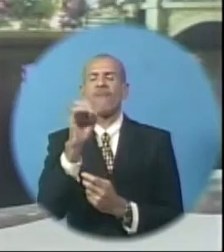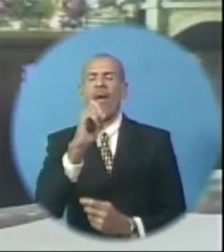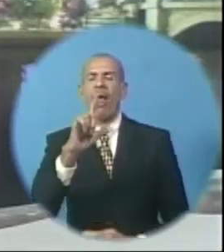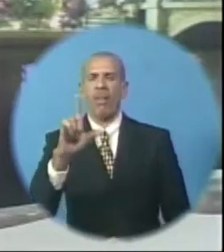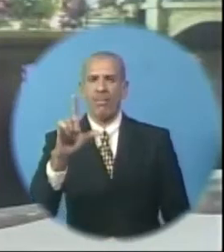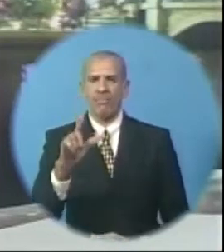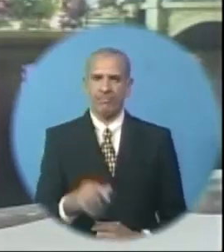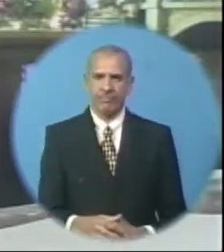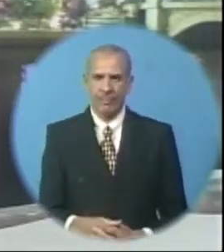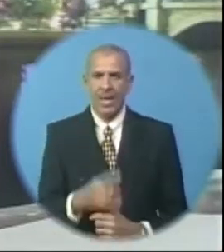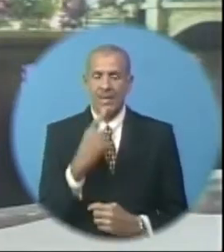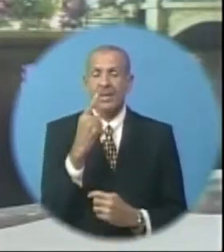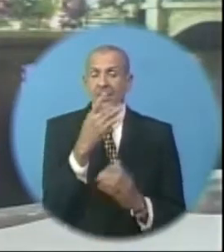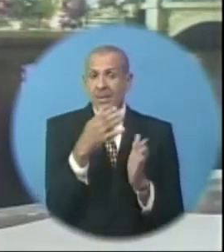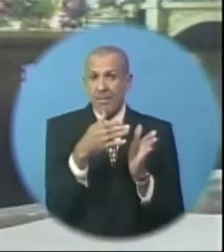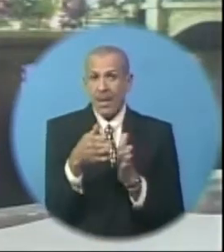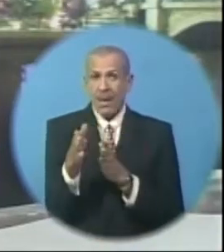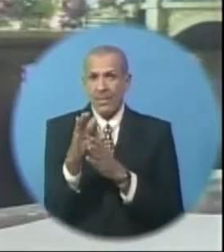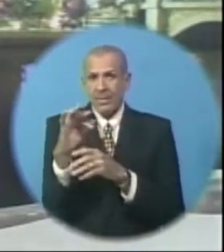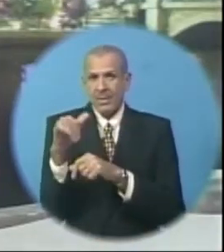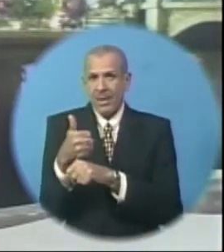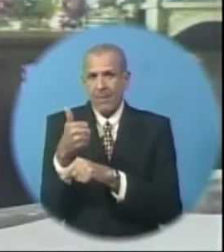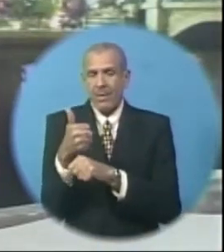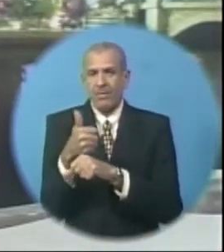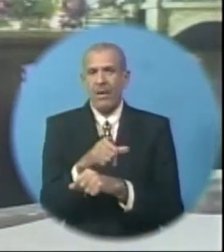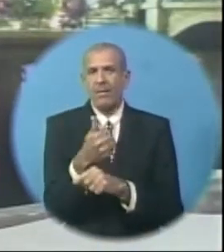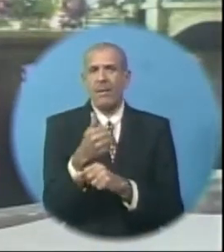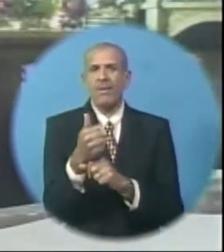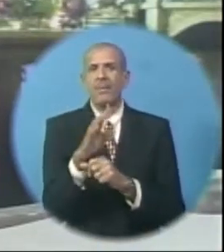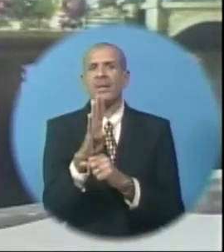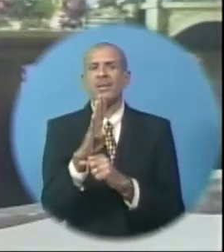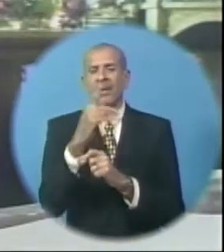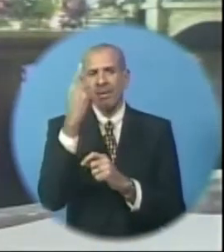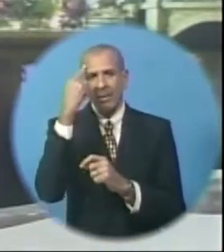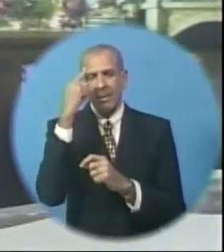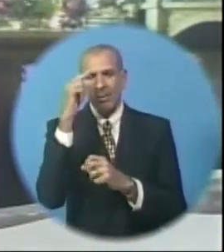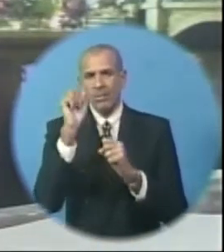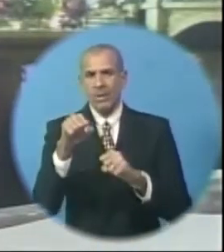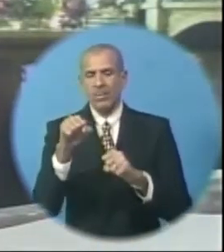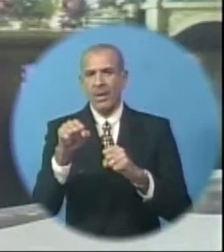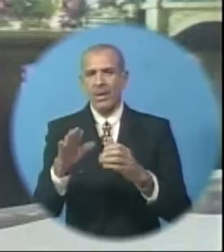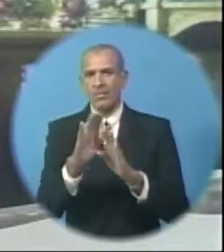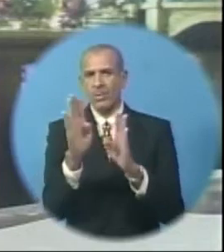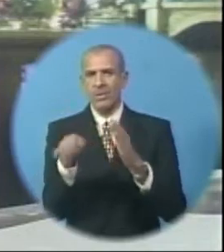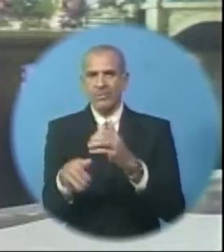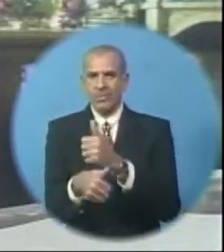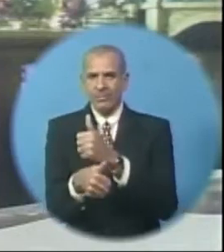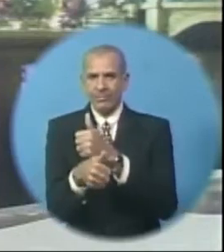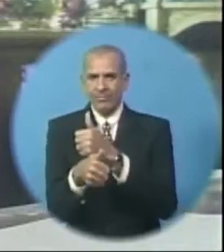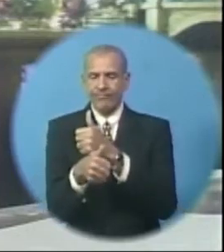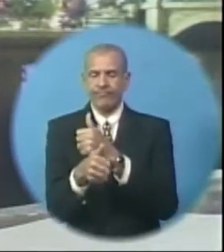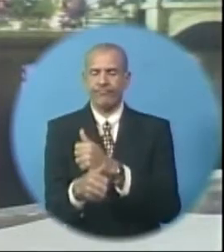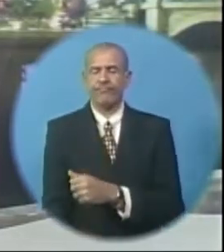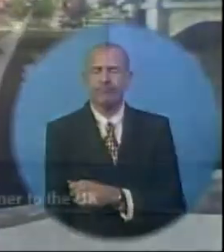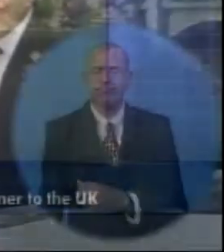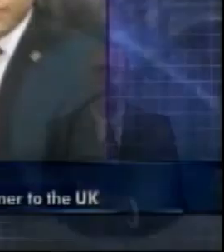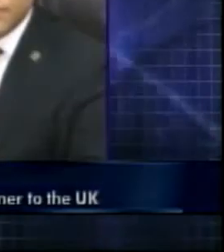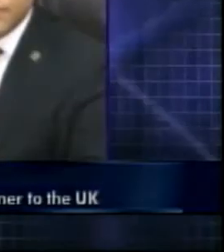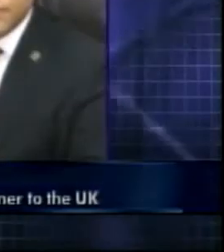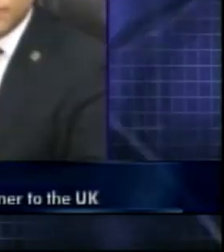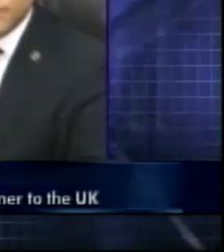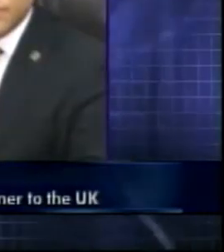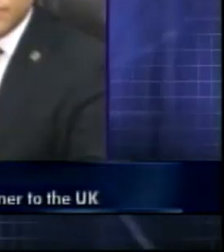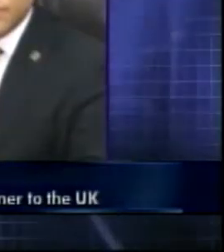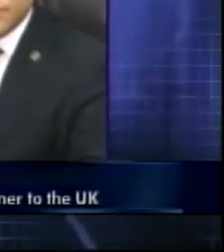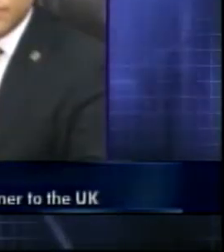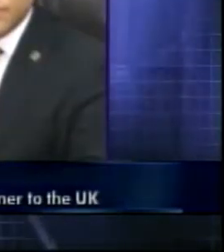a contingency plan is to be put in place for any other building deemed vulnerable to a similar catastrophe. Unconfirmed